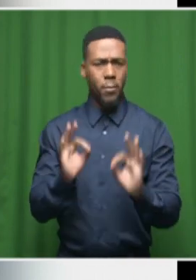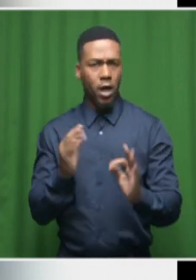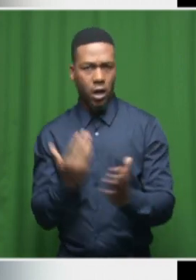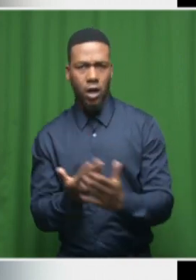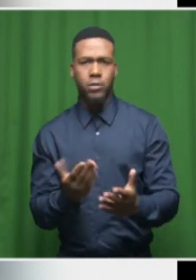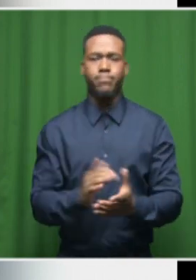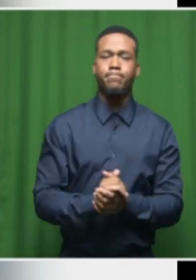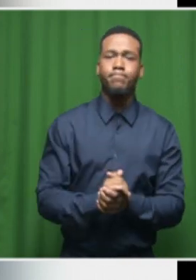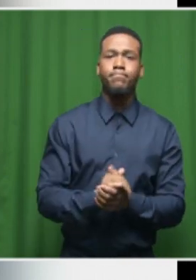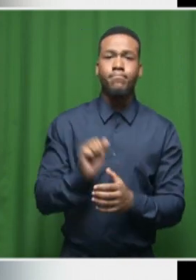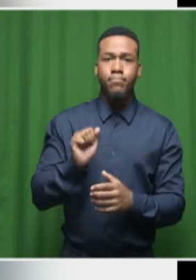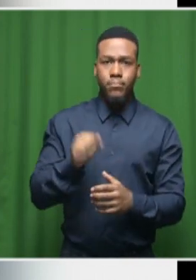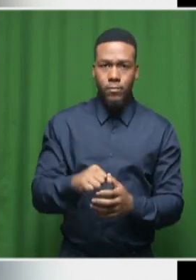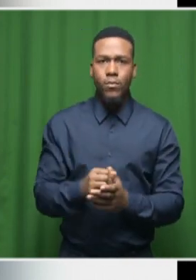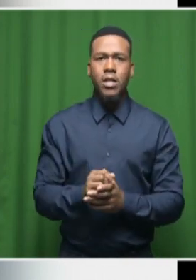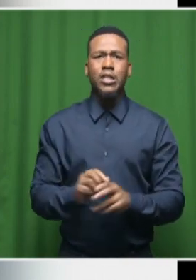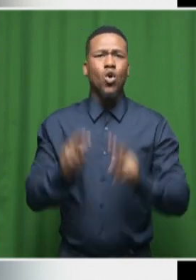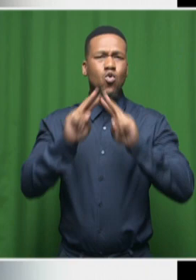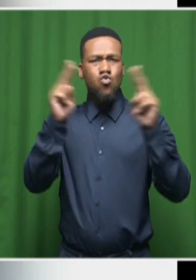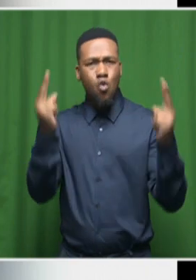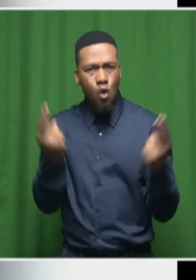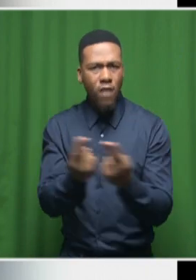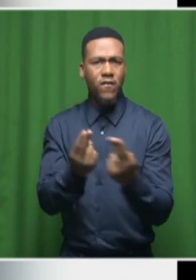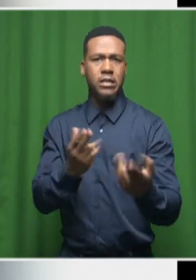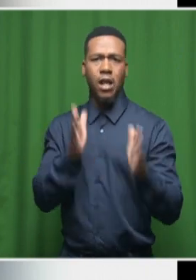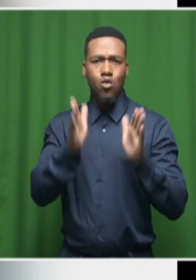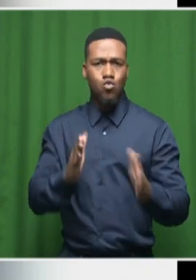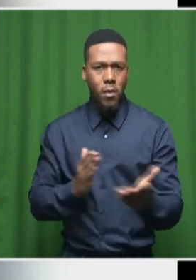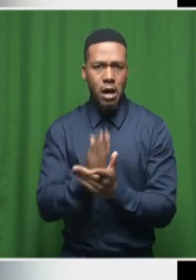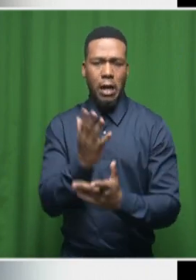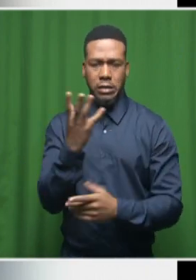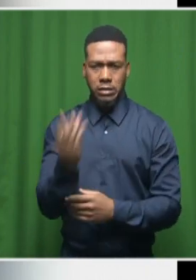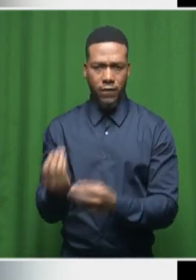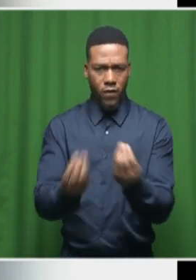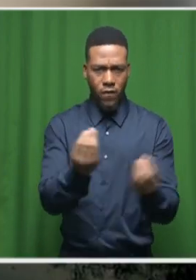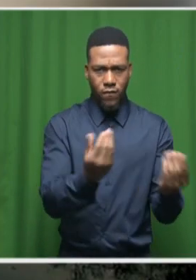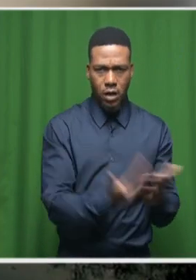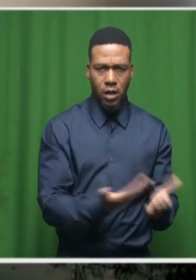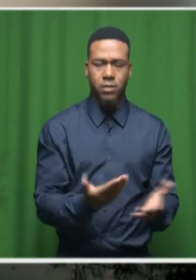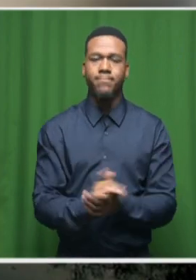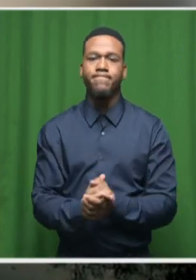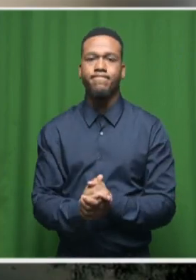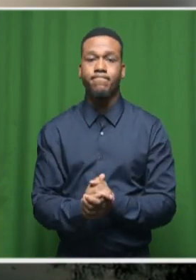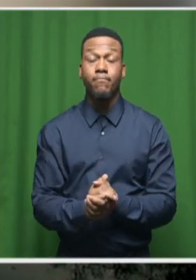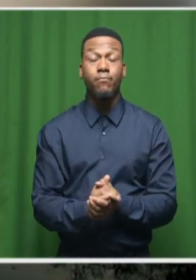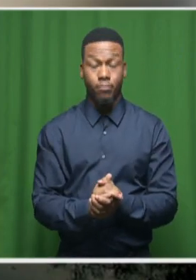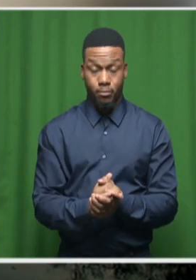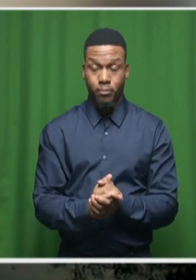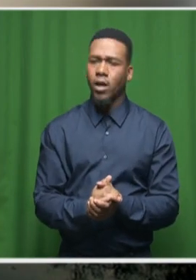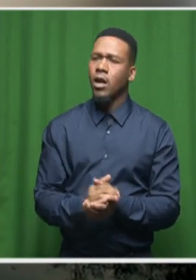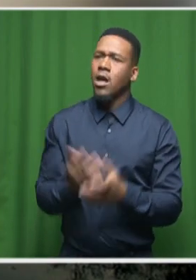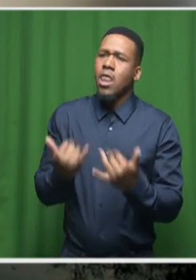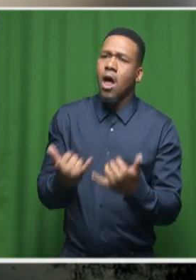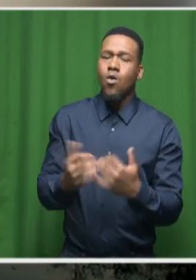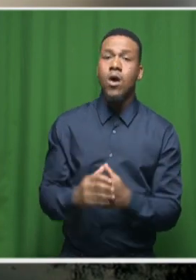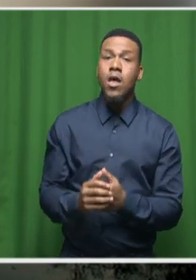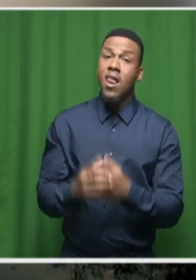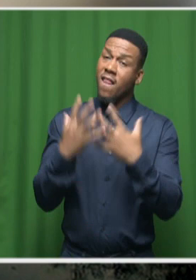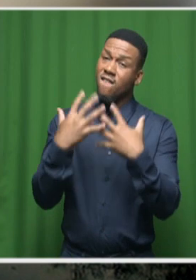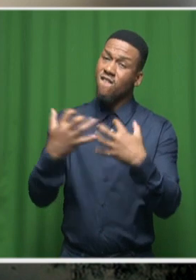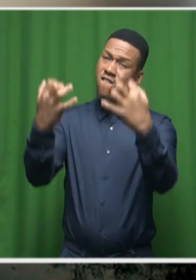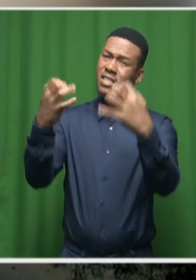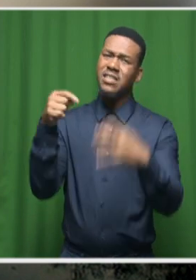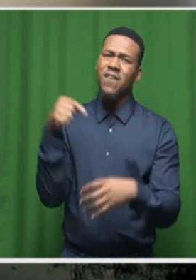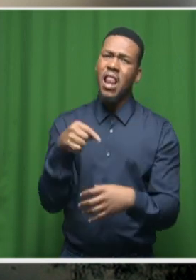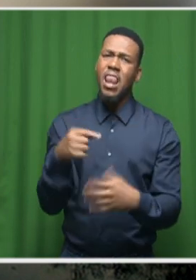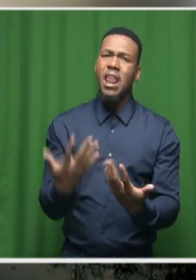are kind of universal human rights for everybody that lives in this country. Mm-hmm. Now, the festival returns for its 5th edition. Tell us what's going to be